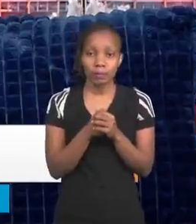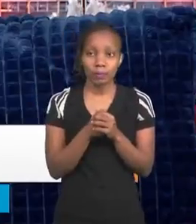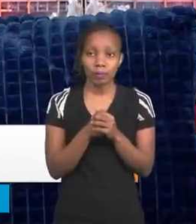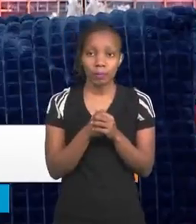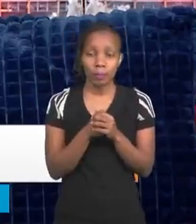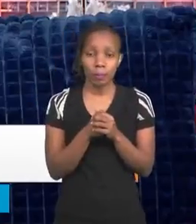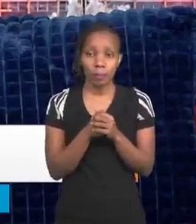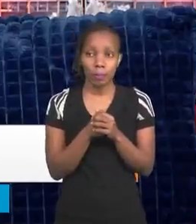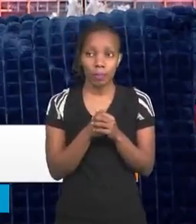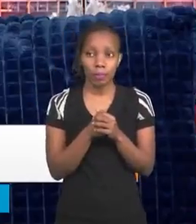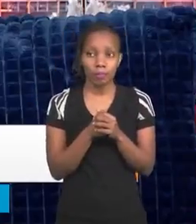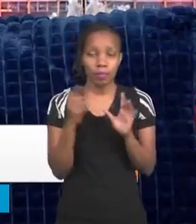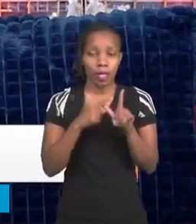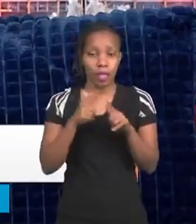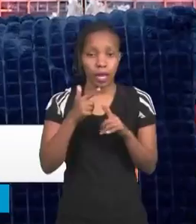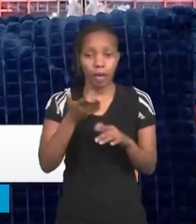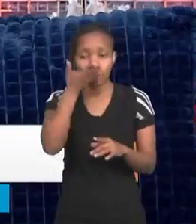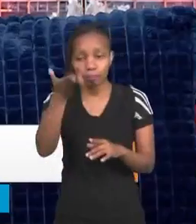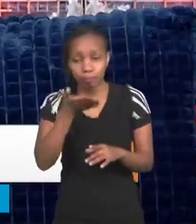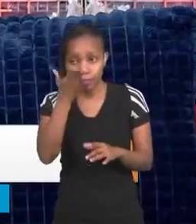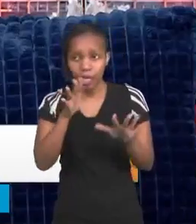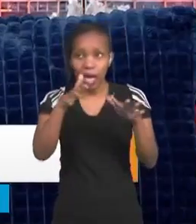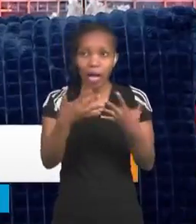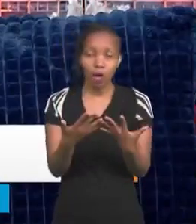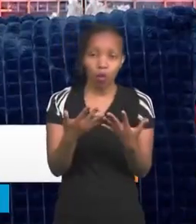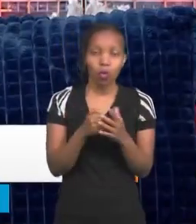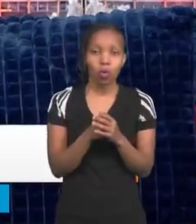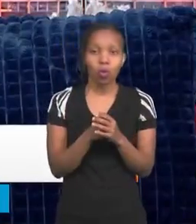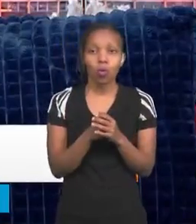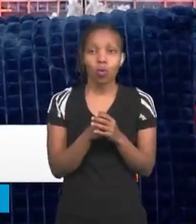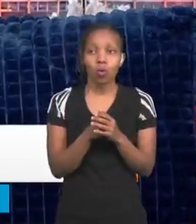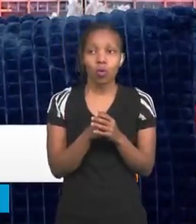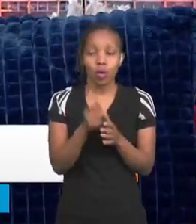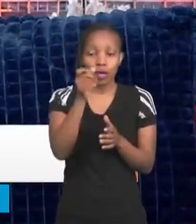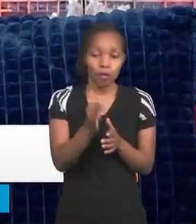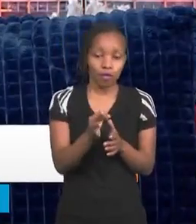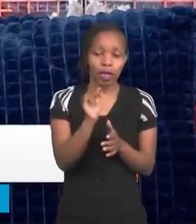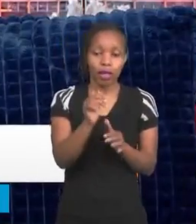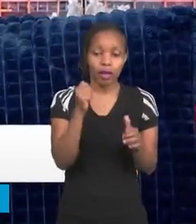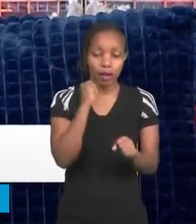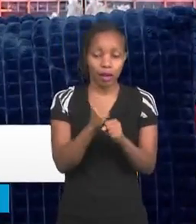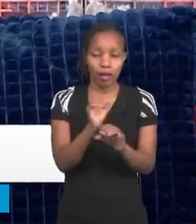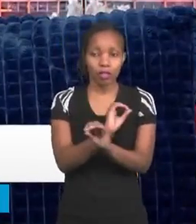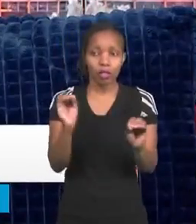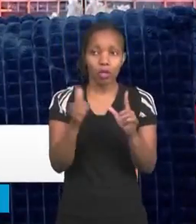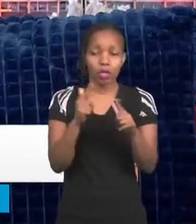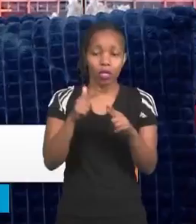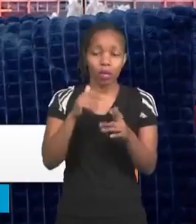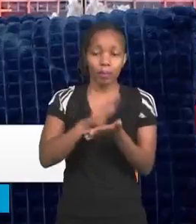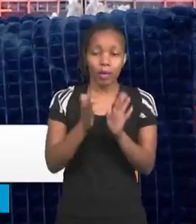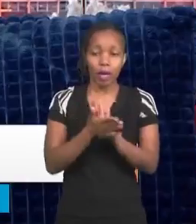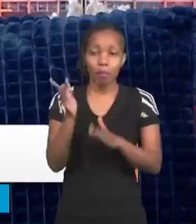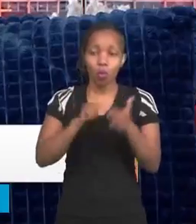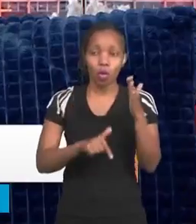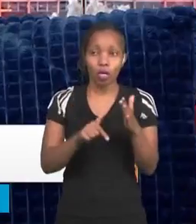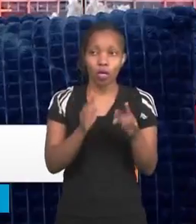you know, how do you even respond to invitations? Yeah. Because if that is not done, then it means that when you grow older,